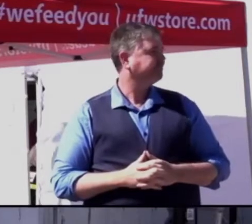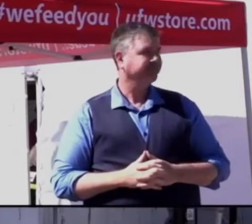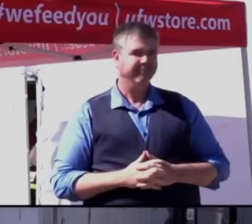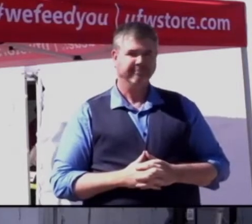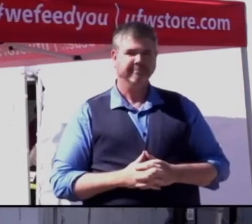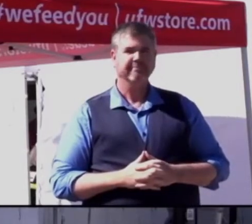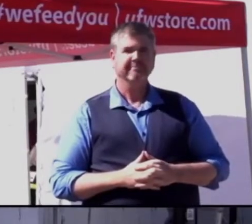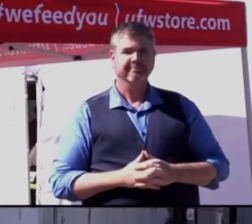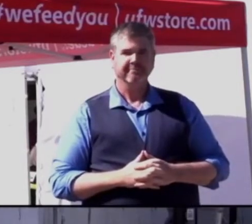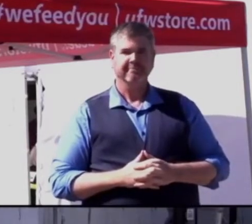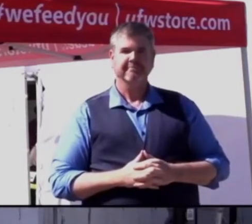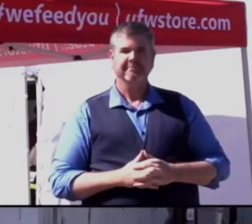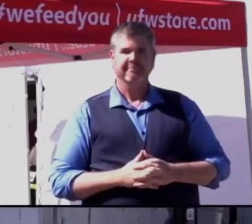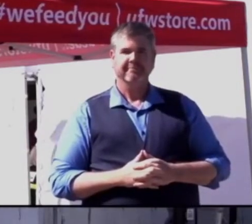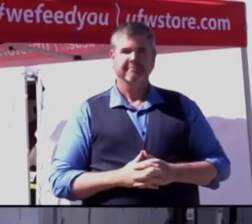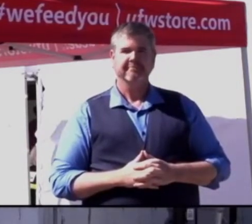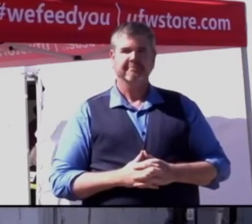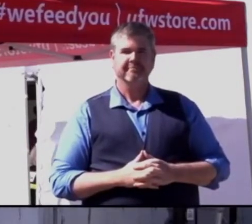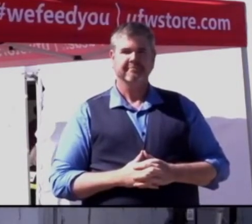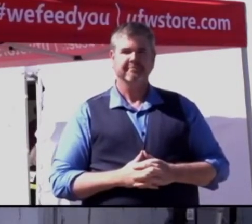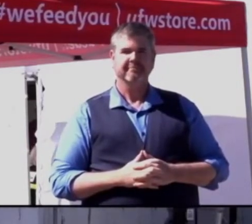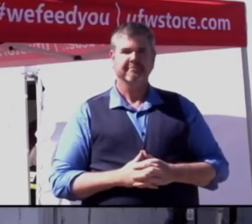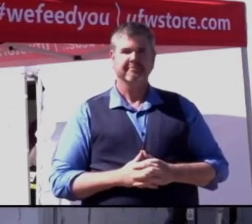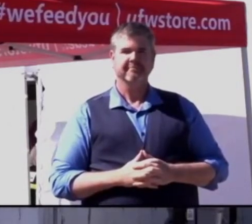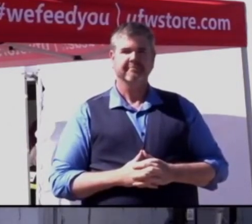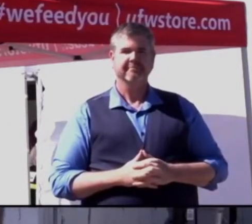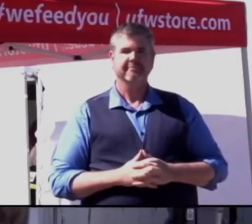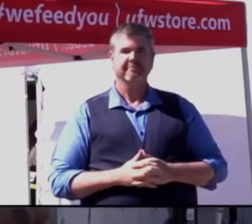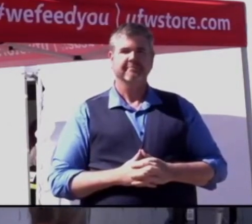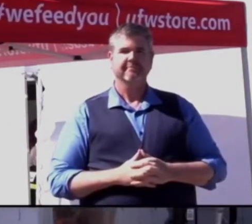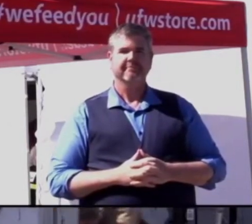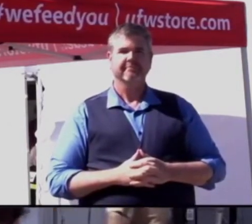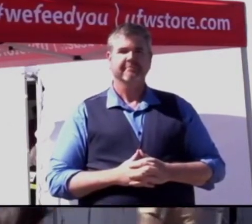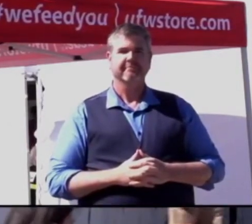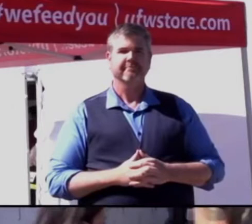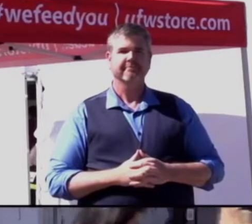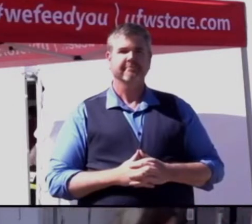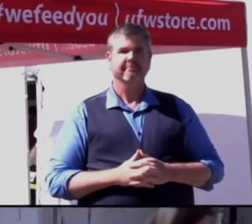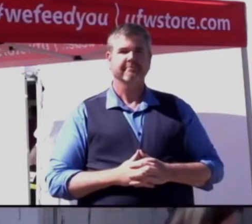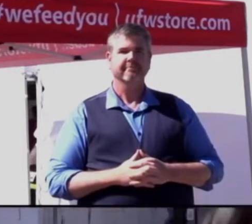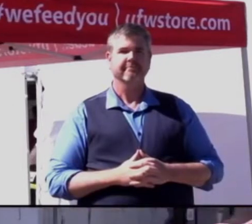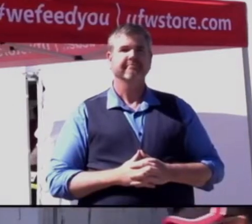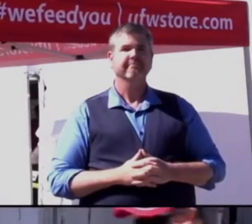Next up is Diana from the UFW Foundation.